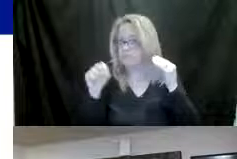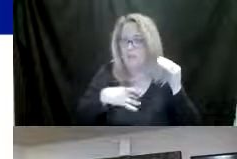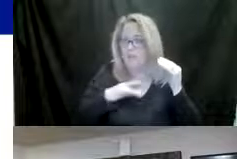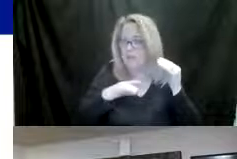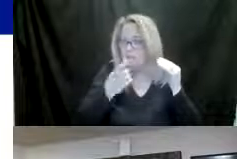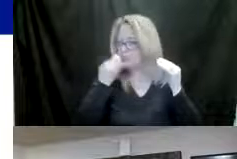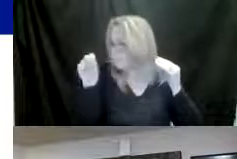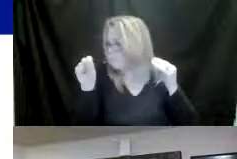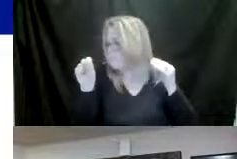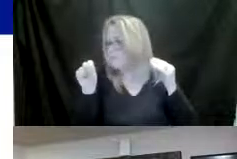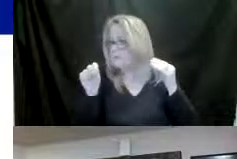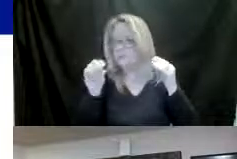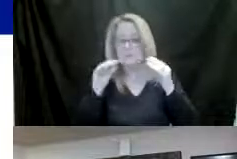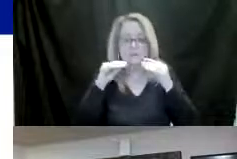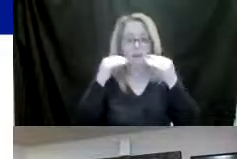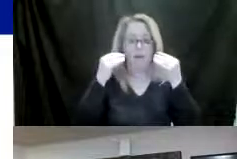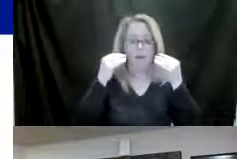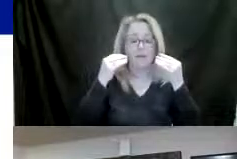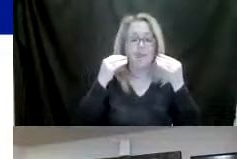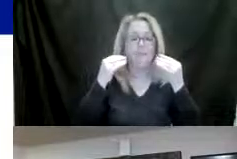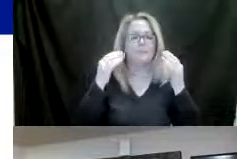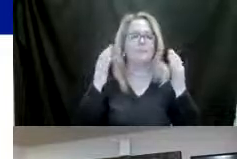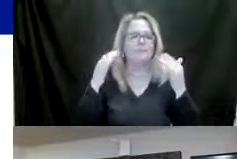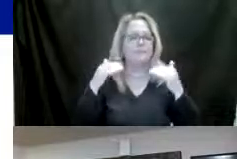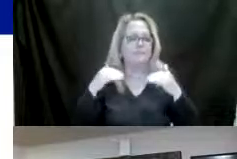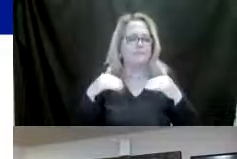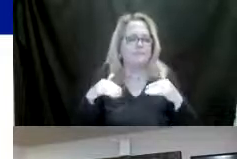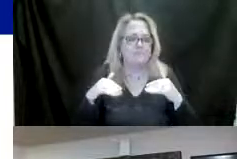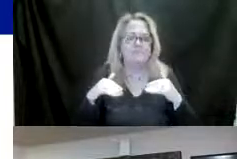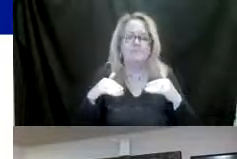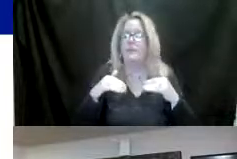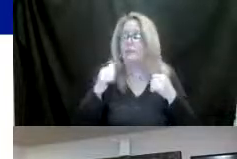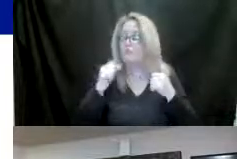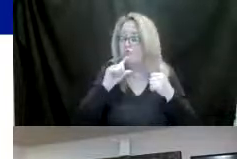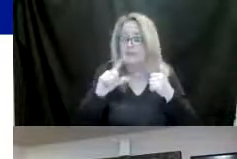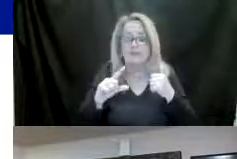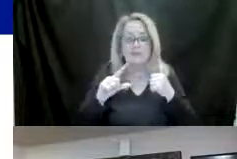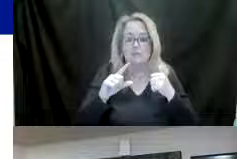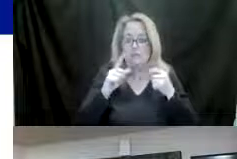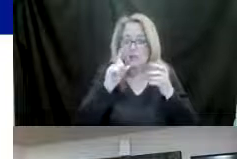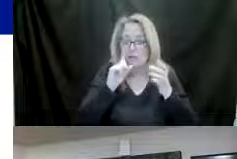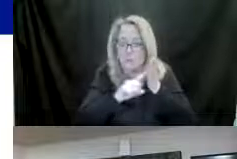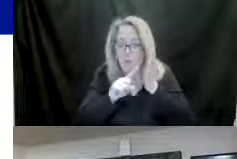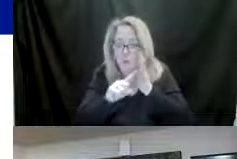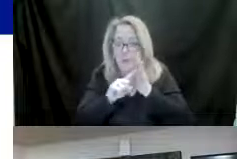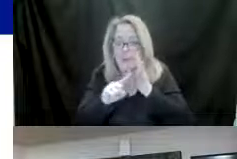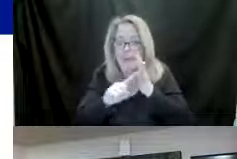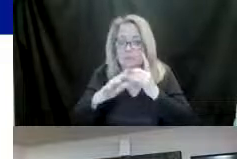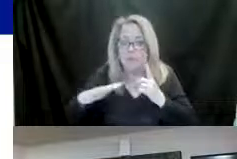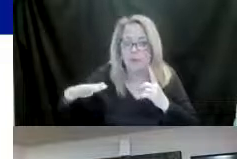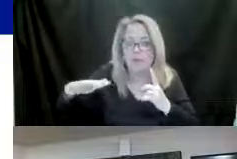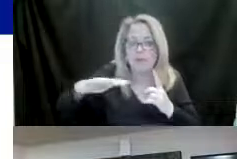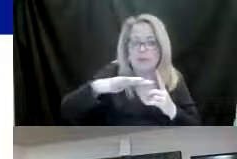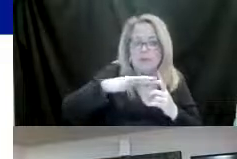something, and then reaching, exploring surroundings has a lot to do with the discoverer stage, and then